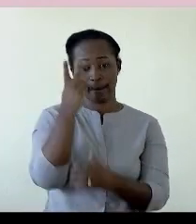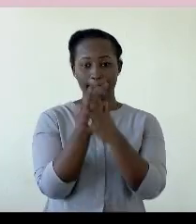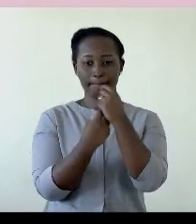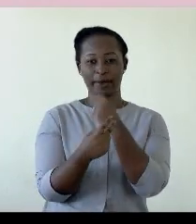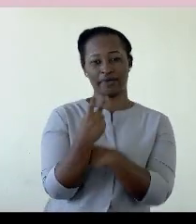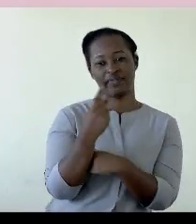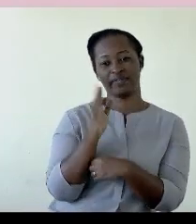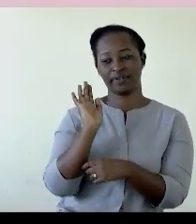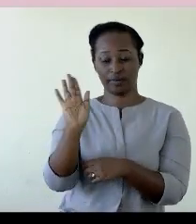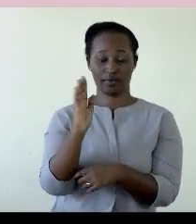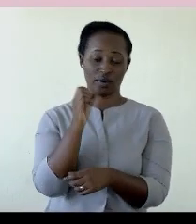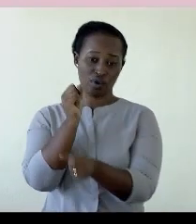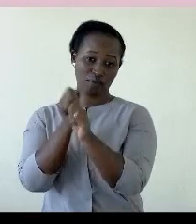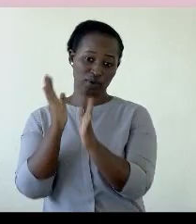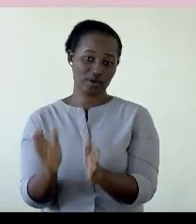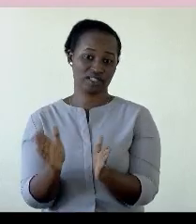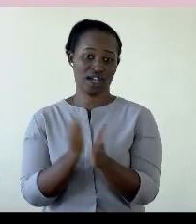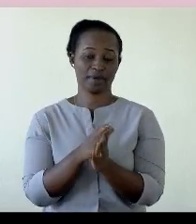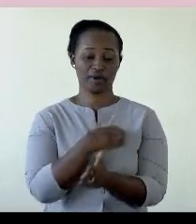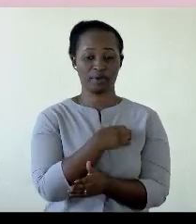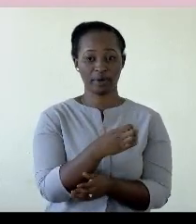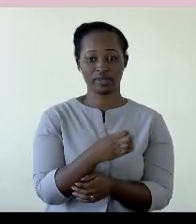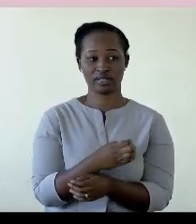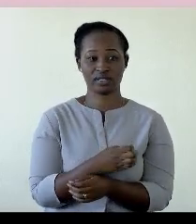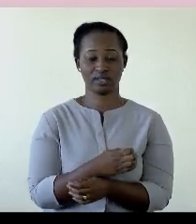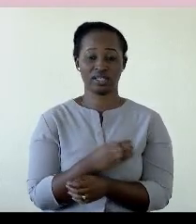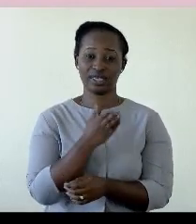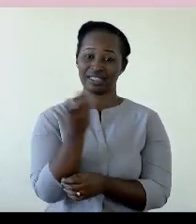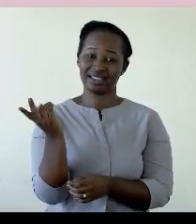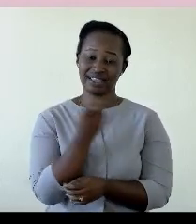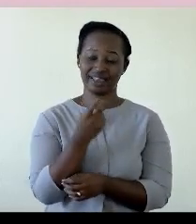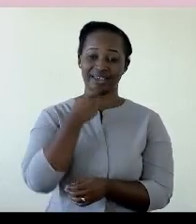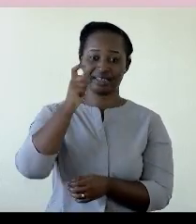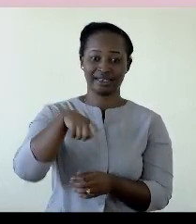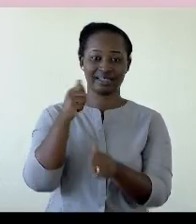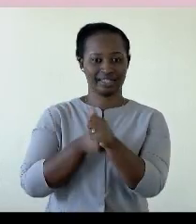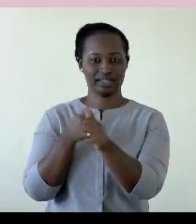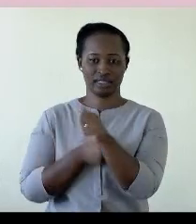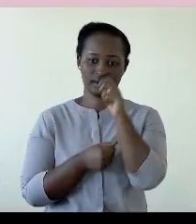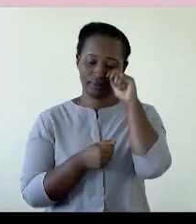both the employers and the employees, they need each other.